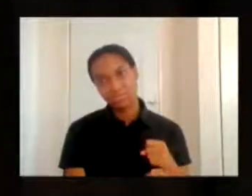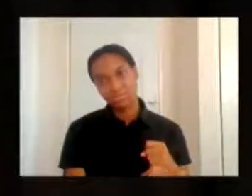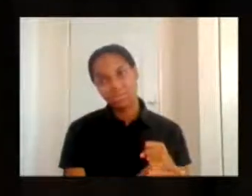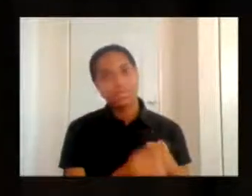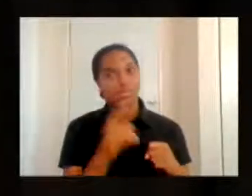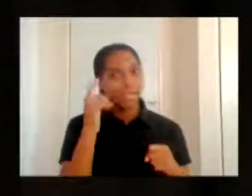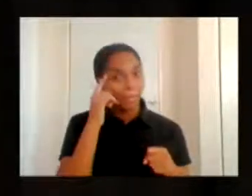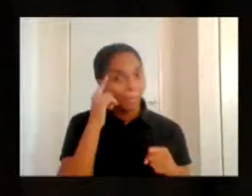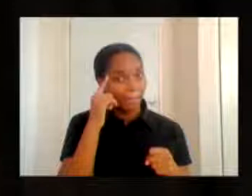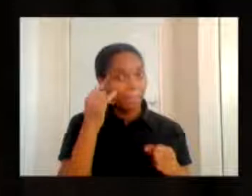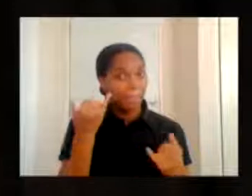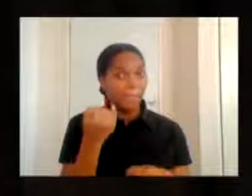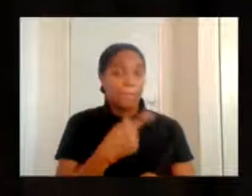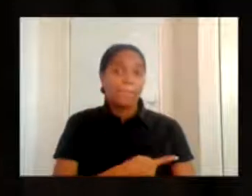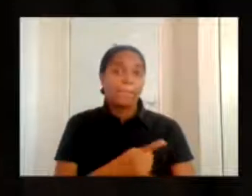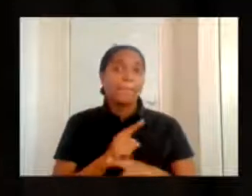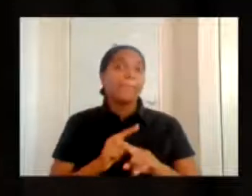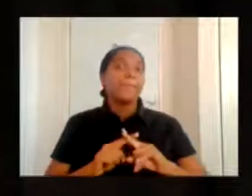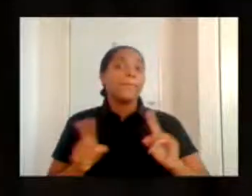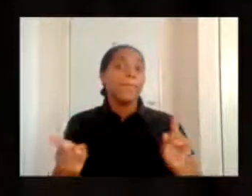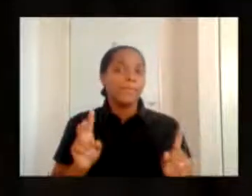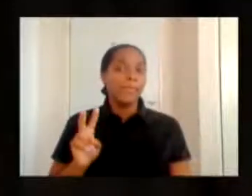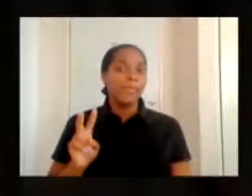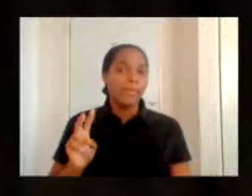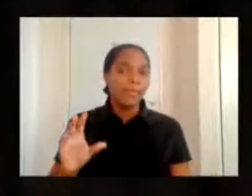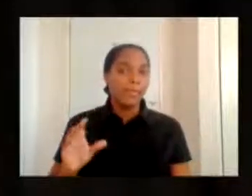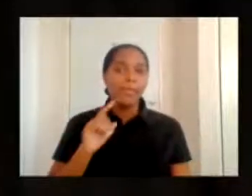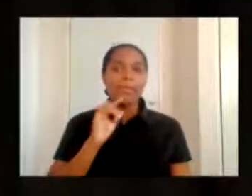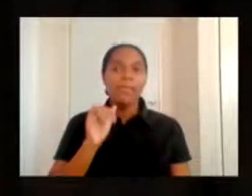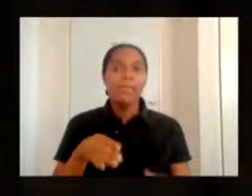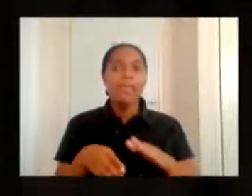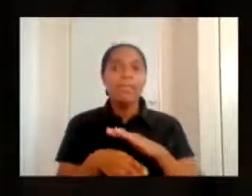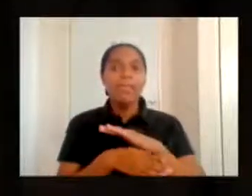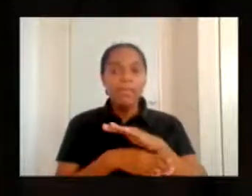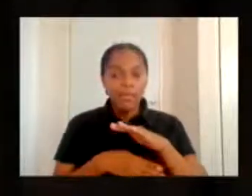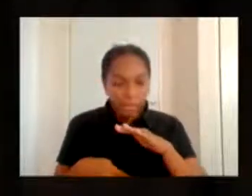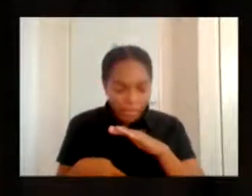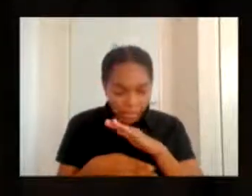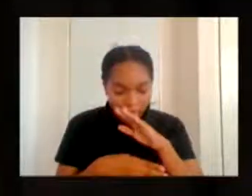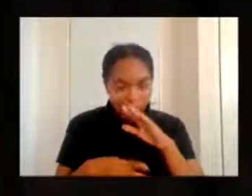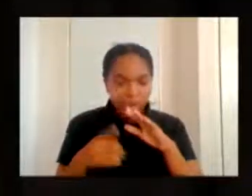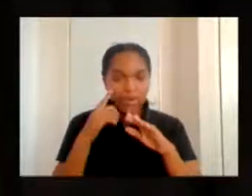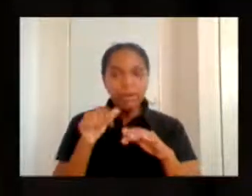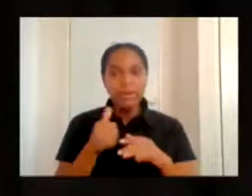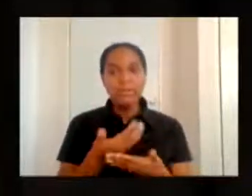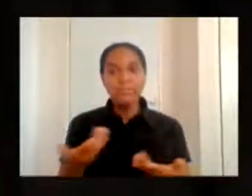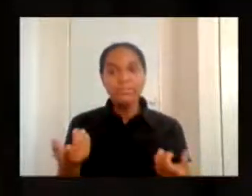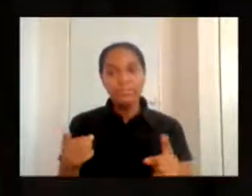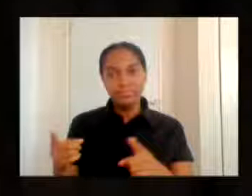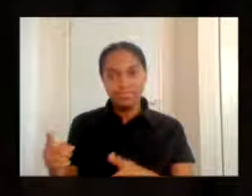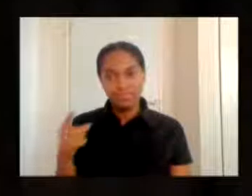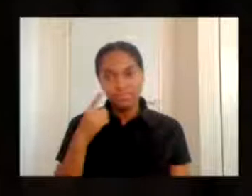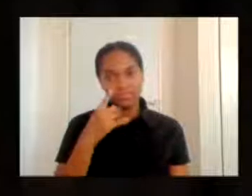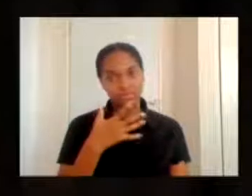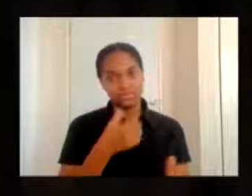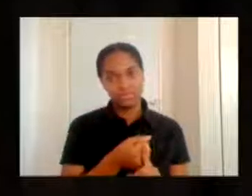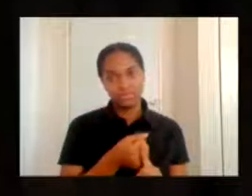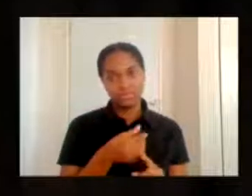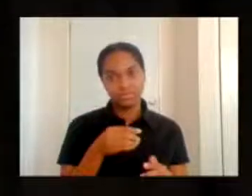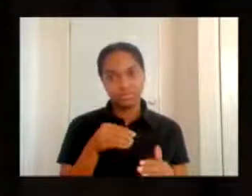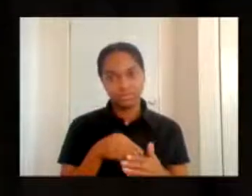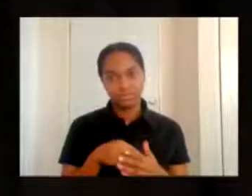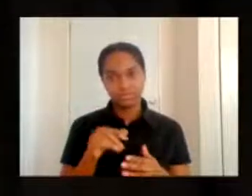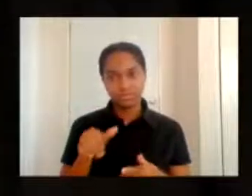mind today, but VVC is the basis of other things happening in MPEG in the immersive